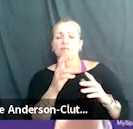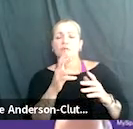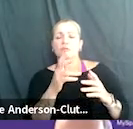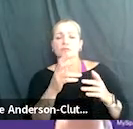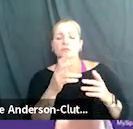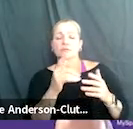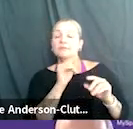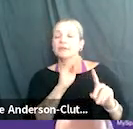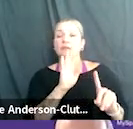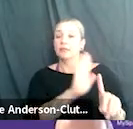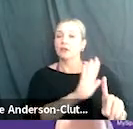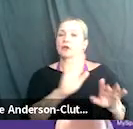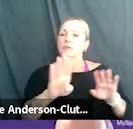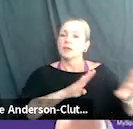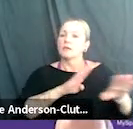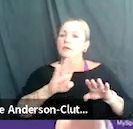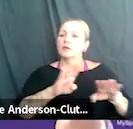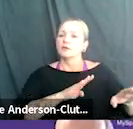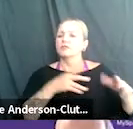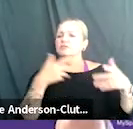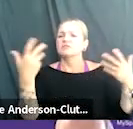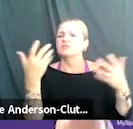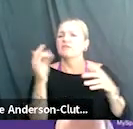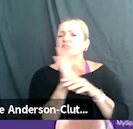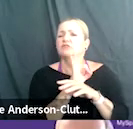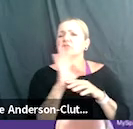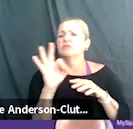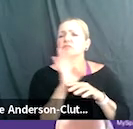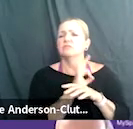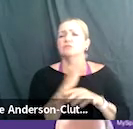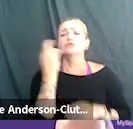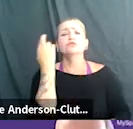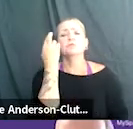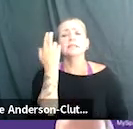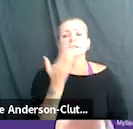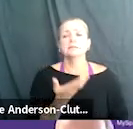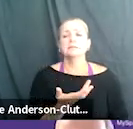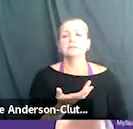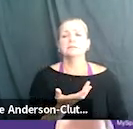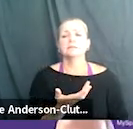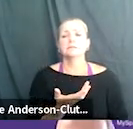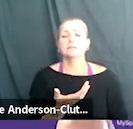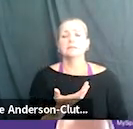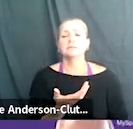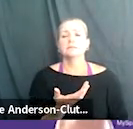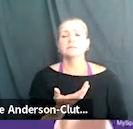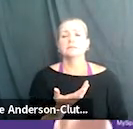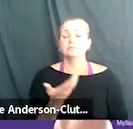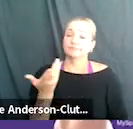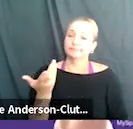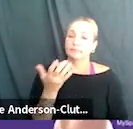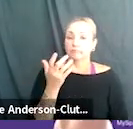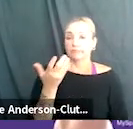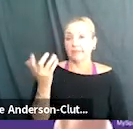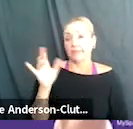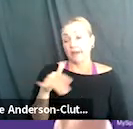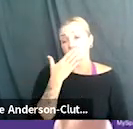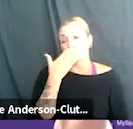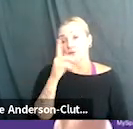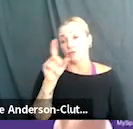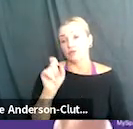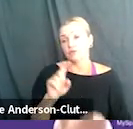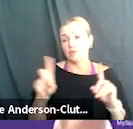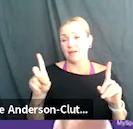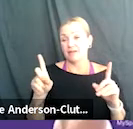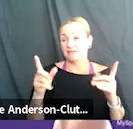see people in their homes, and schools were closed. And it's the kind of thing you're not necessarily going to get a good sense of by video, I don't